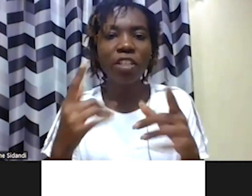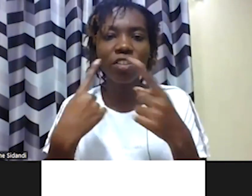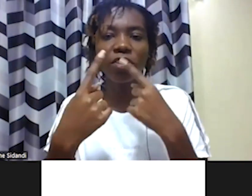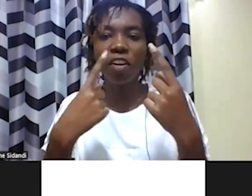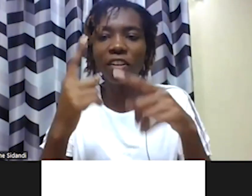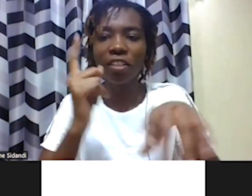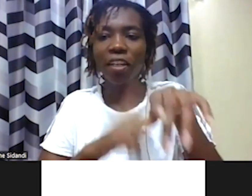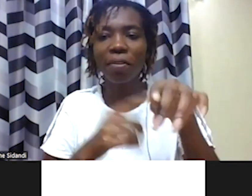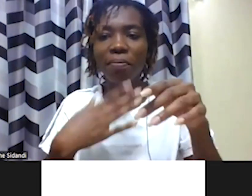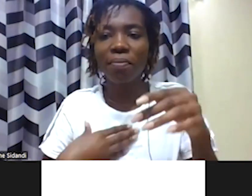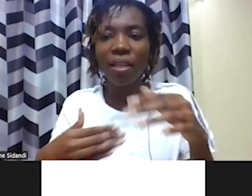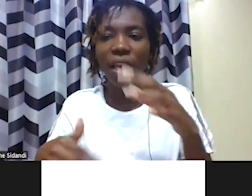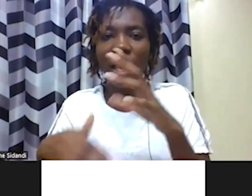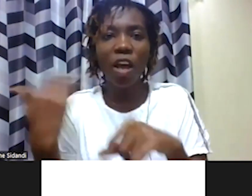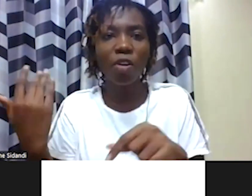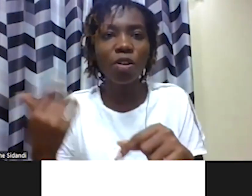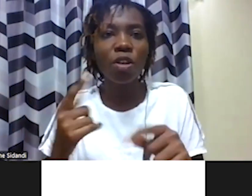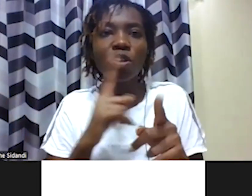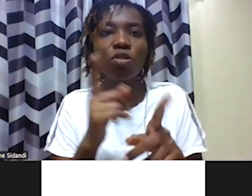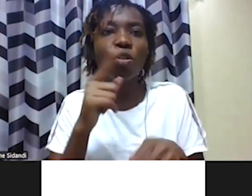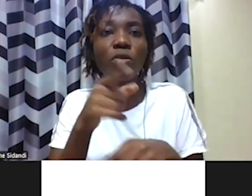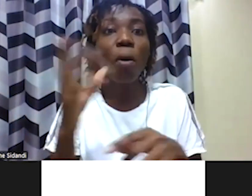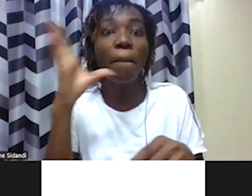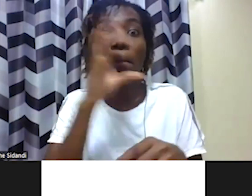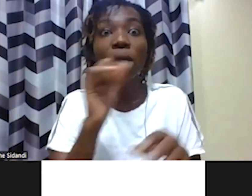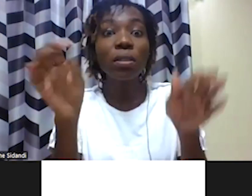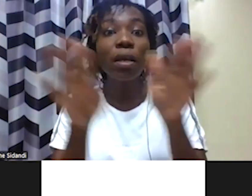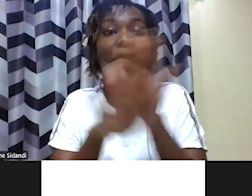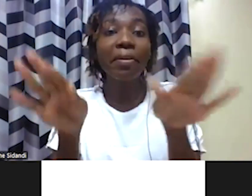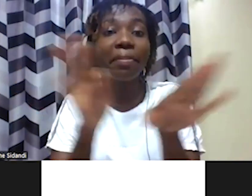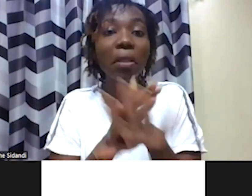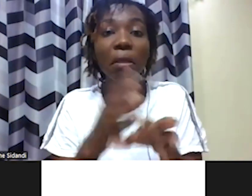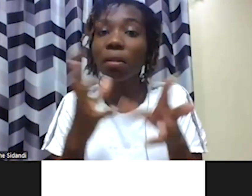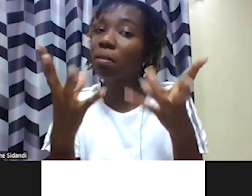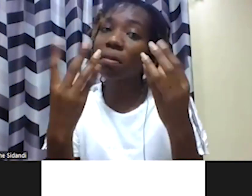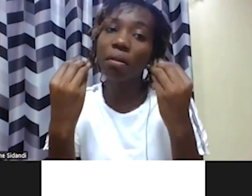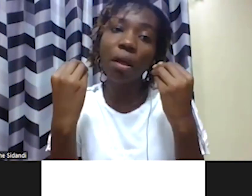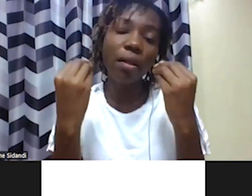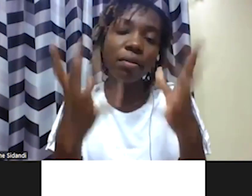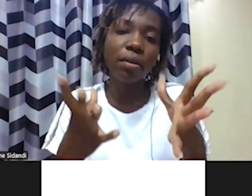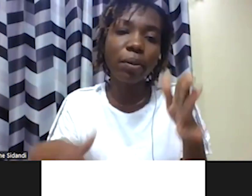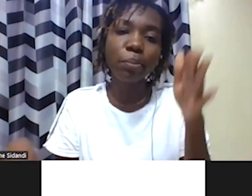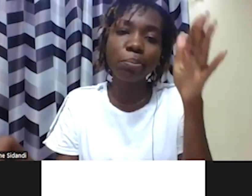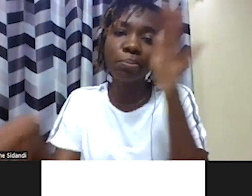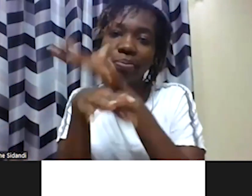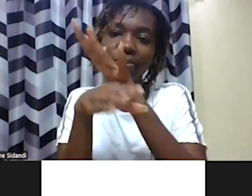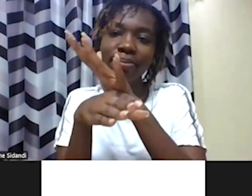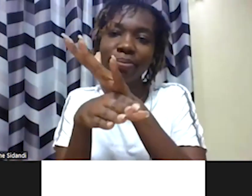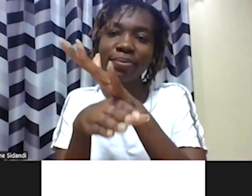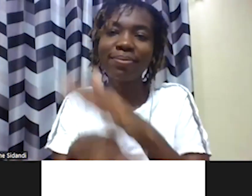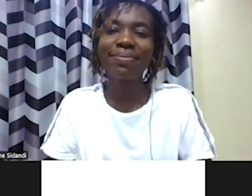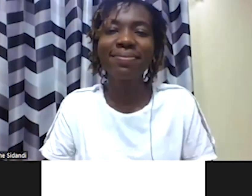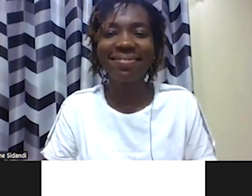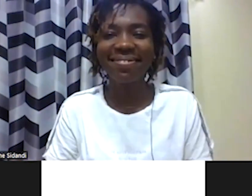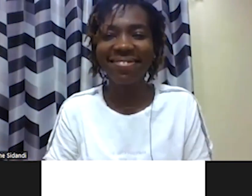away. Yes, oh, you missed out. Yes, a bit of it. I was thrown out.